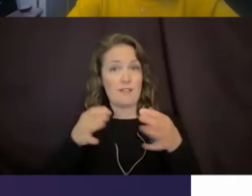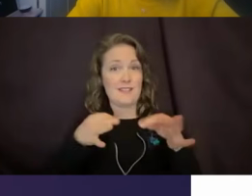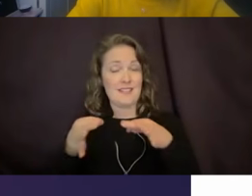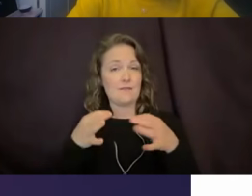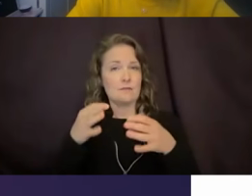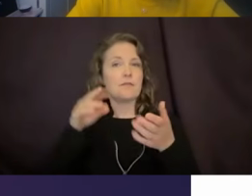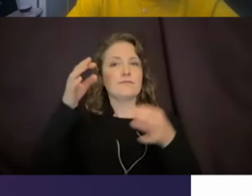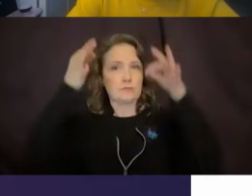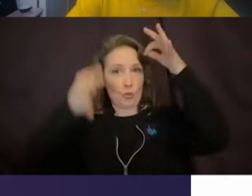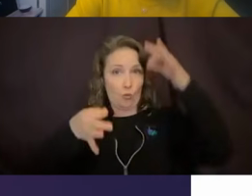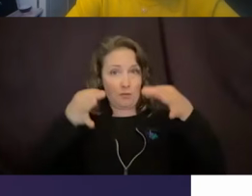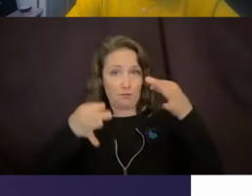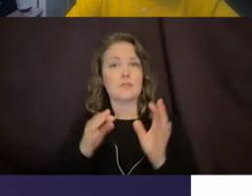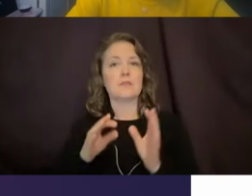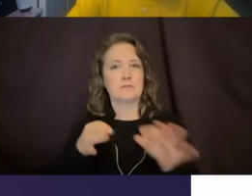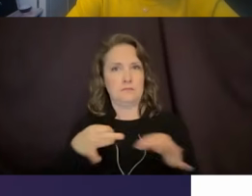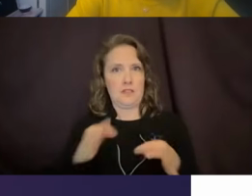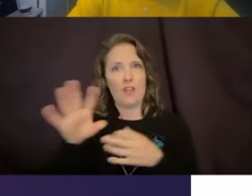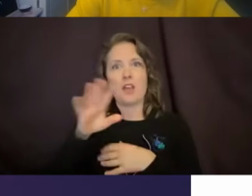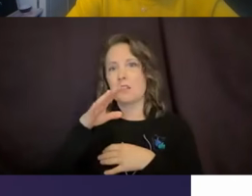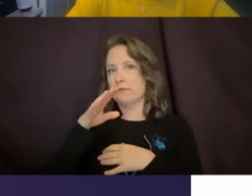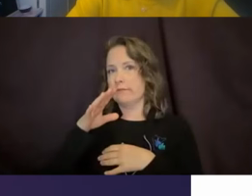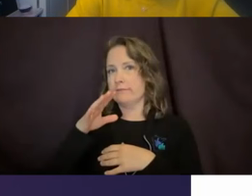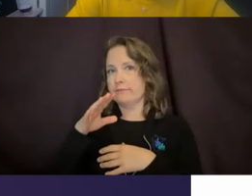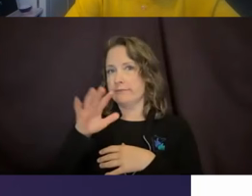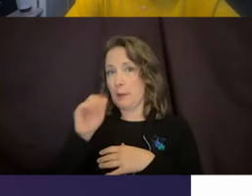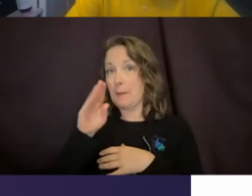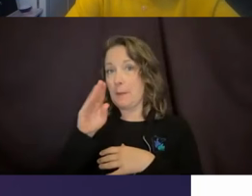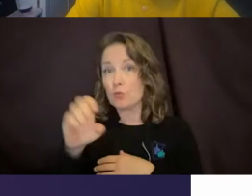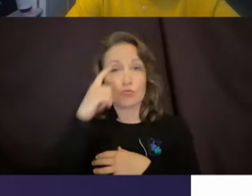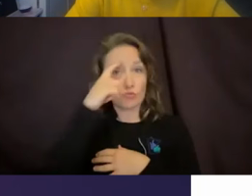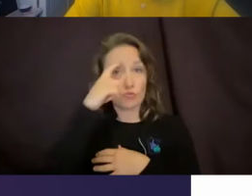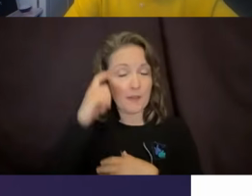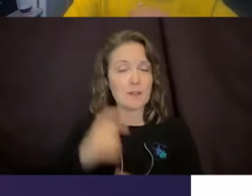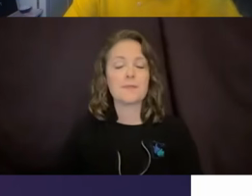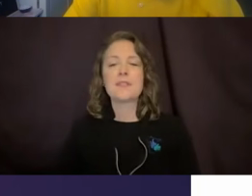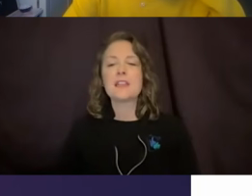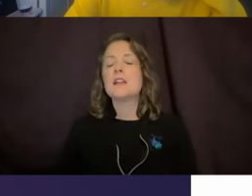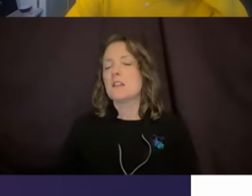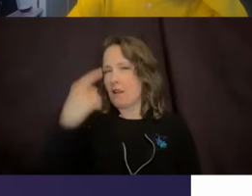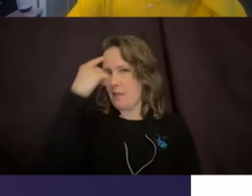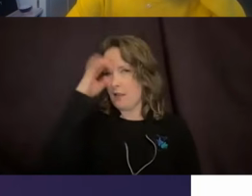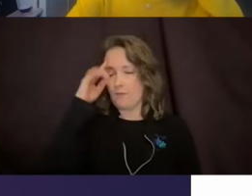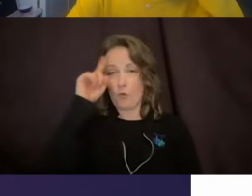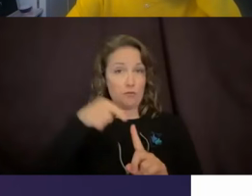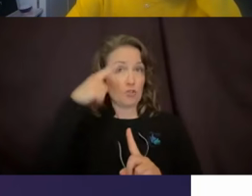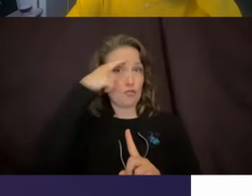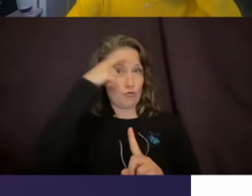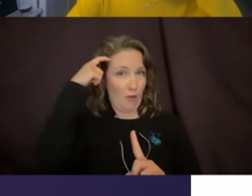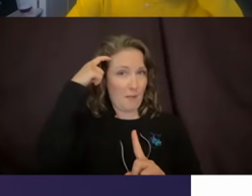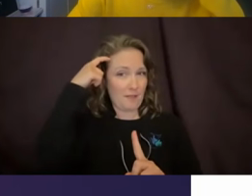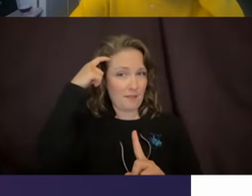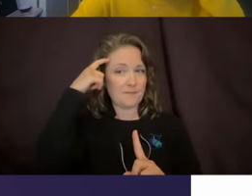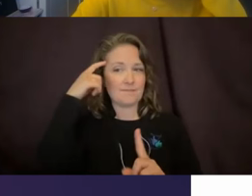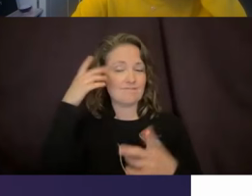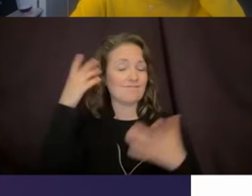definition of trauma. I think one thing that about trauma is that it is really defined by that